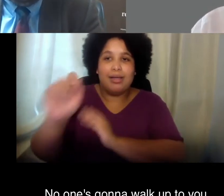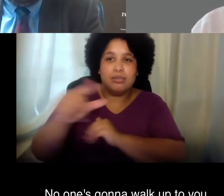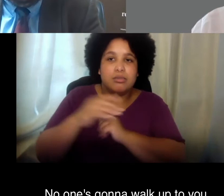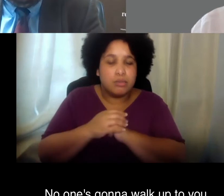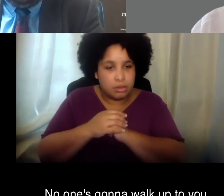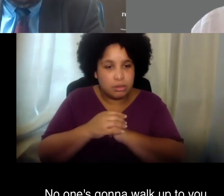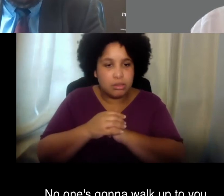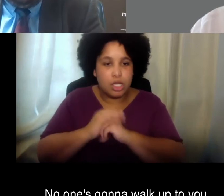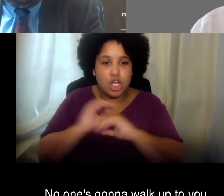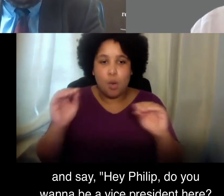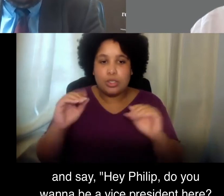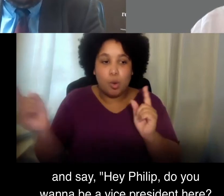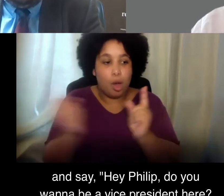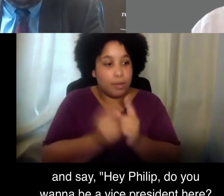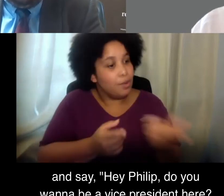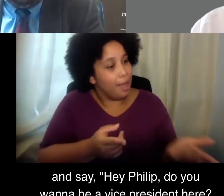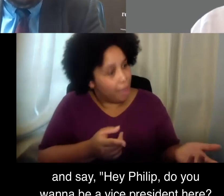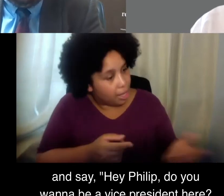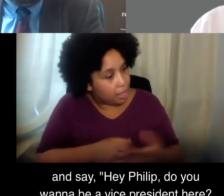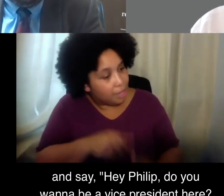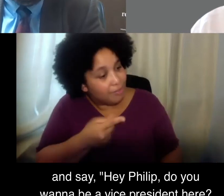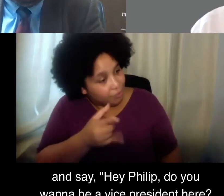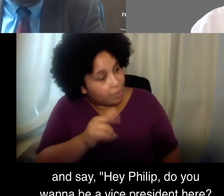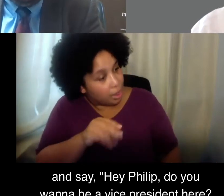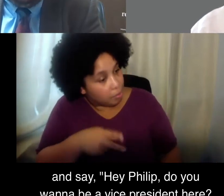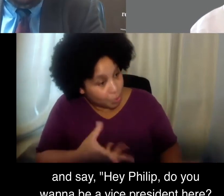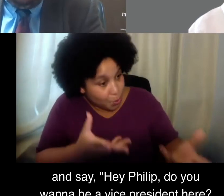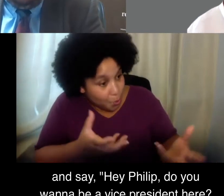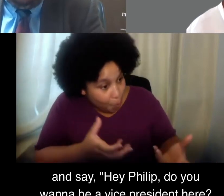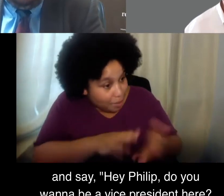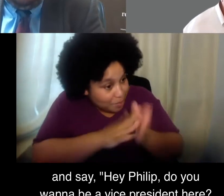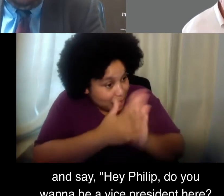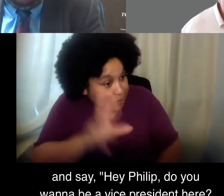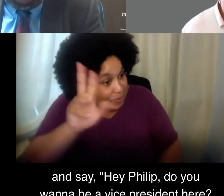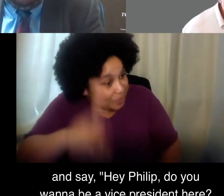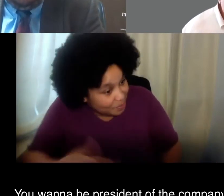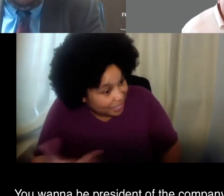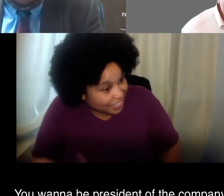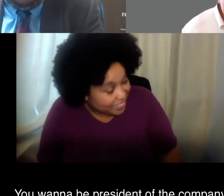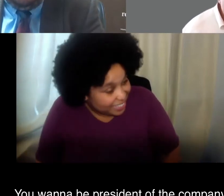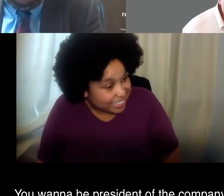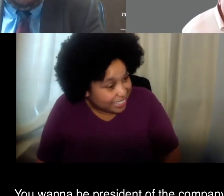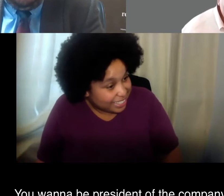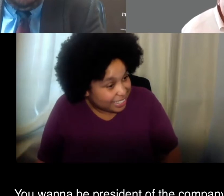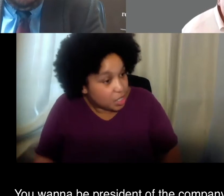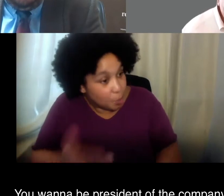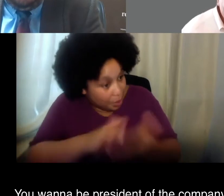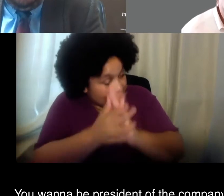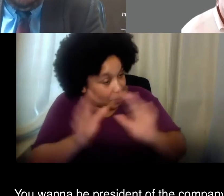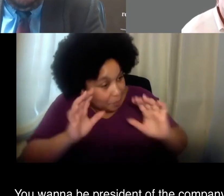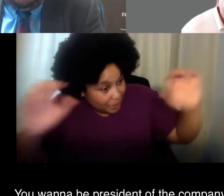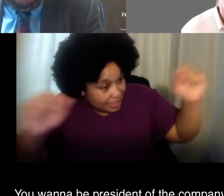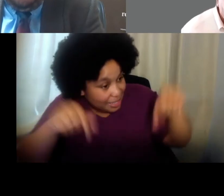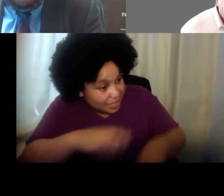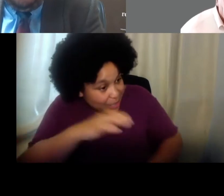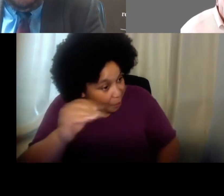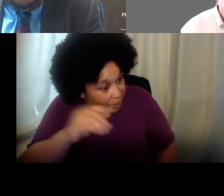No one's going to walk up to you and say, "Hey, Philip, do you want to be a vice president here? Do you want to be president of the